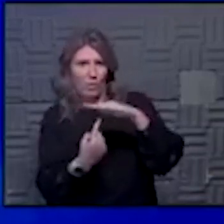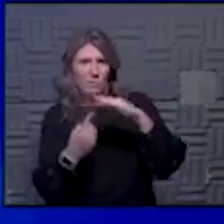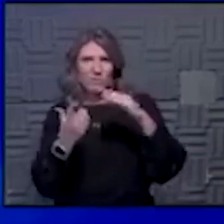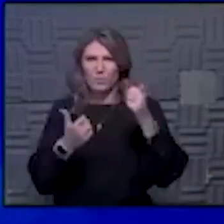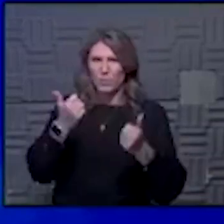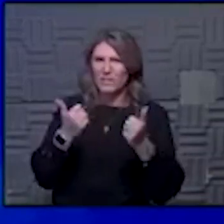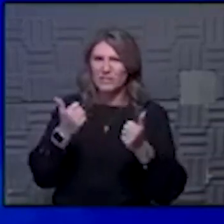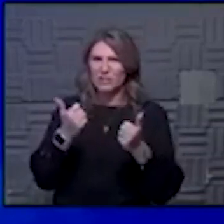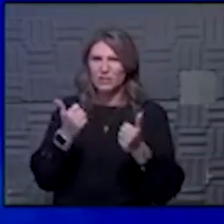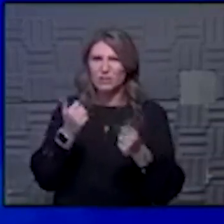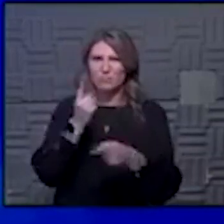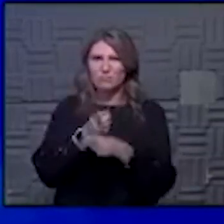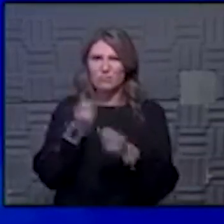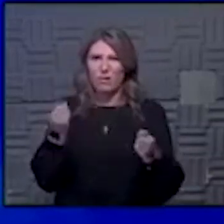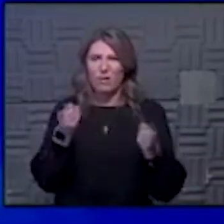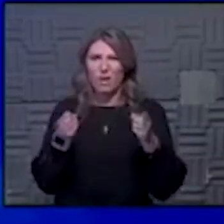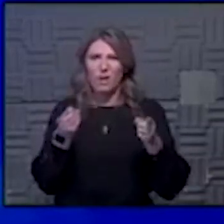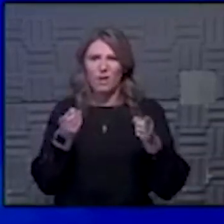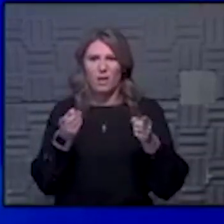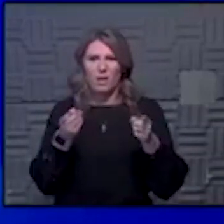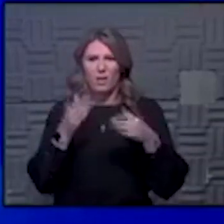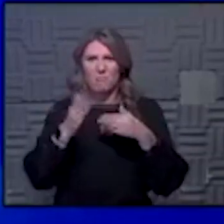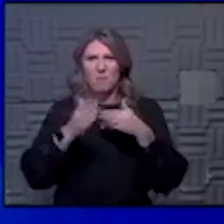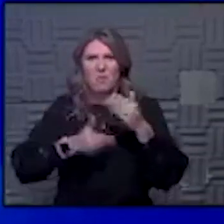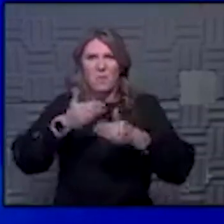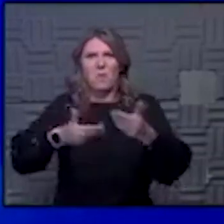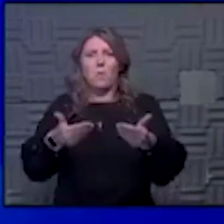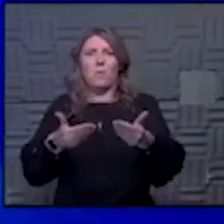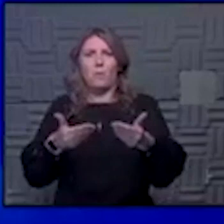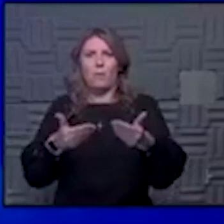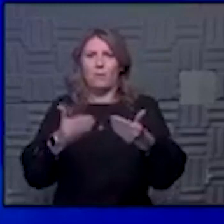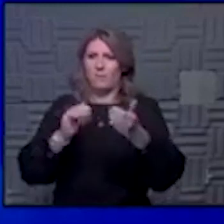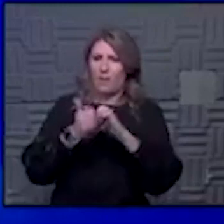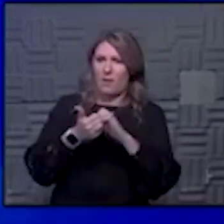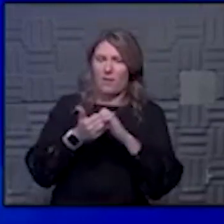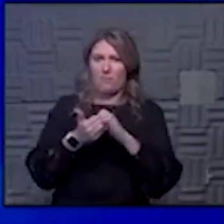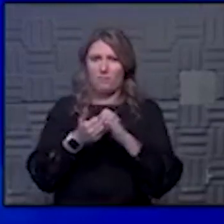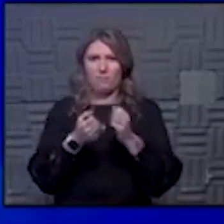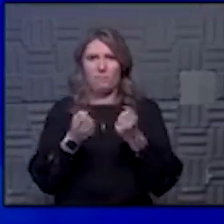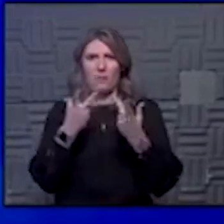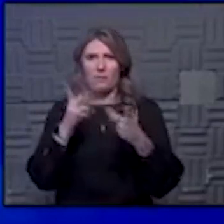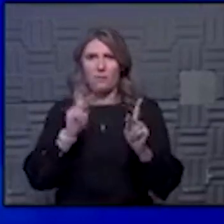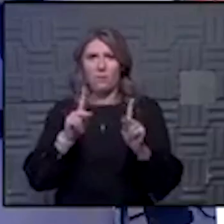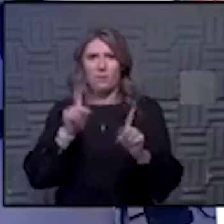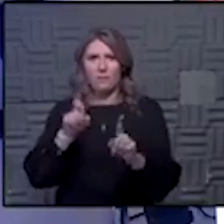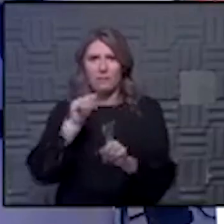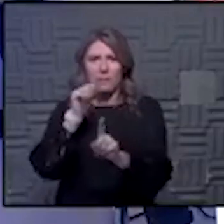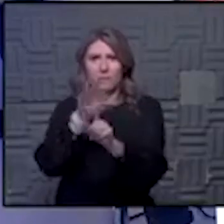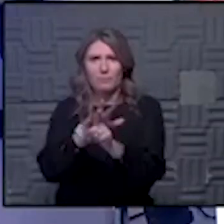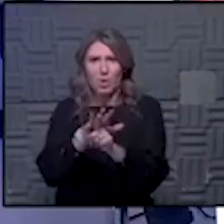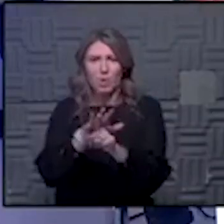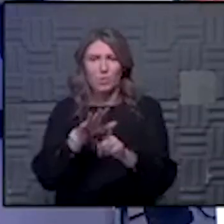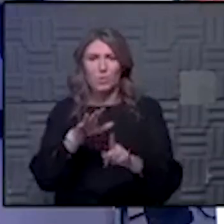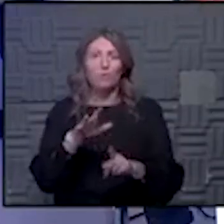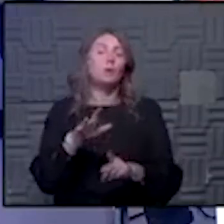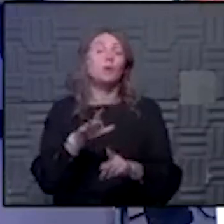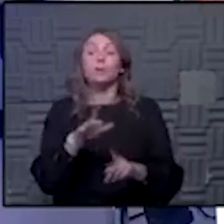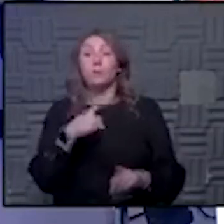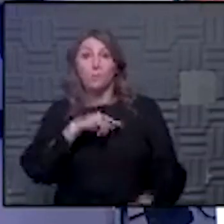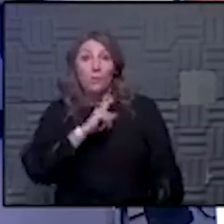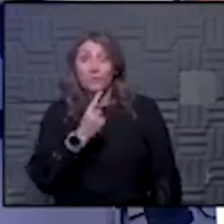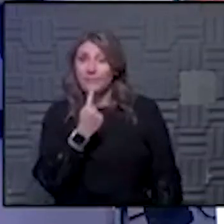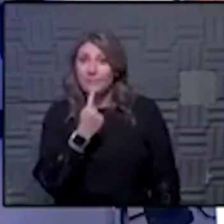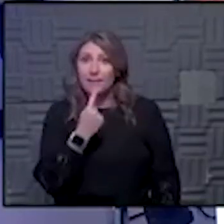great question. What's the order of generations of people that have to be exposed? What do you think, Hawk? Yeah, so we've certainly said,